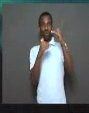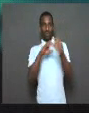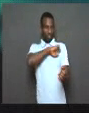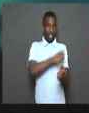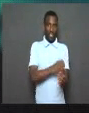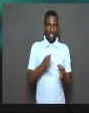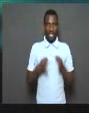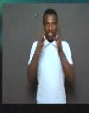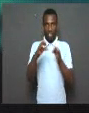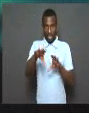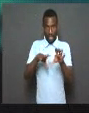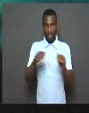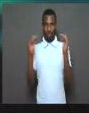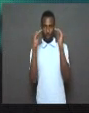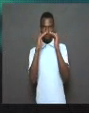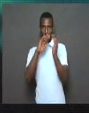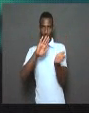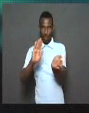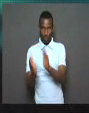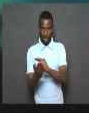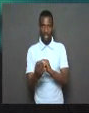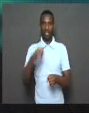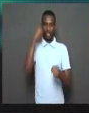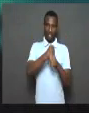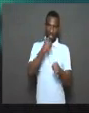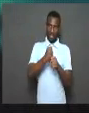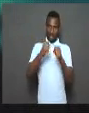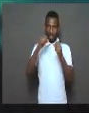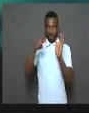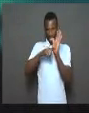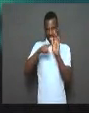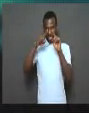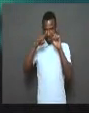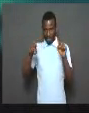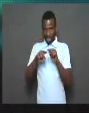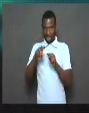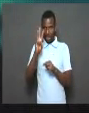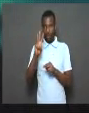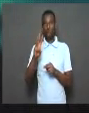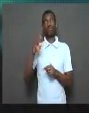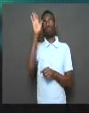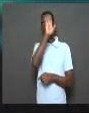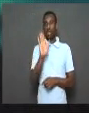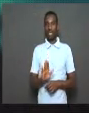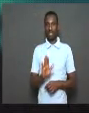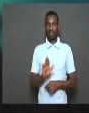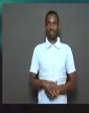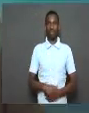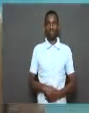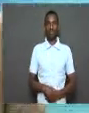energy transferred is equal to work done by the